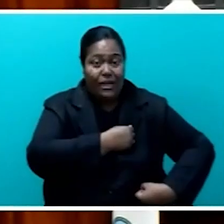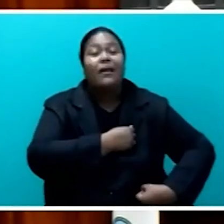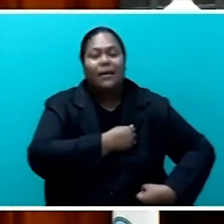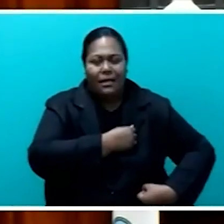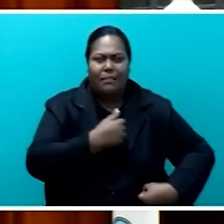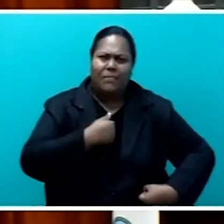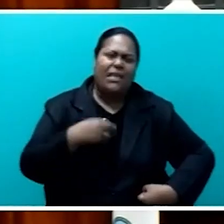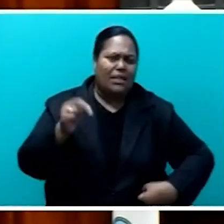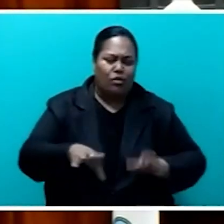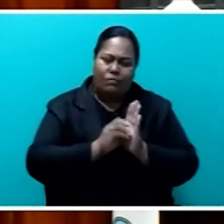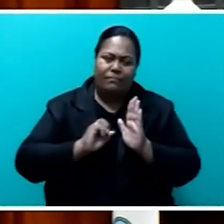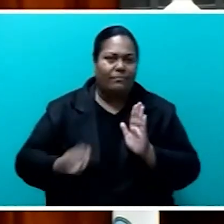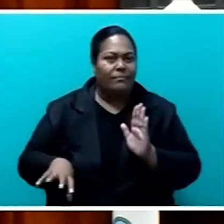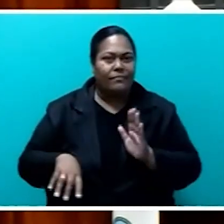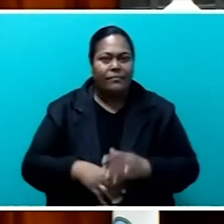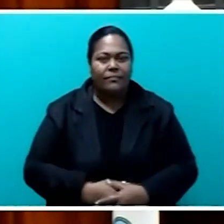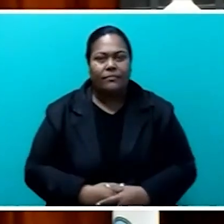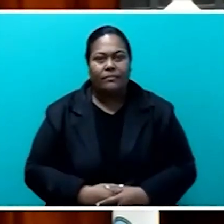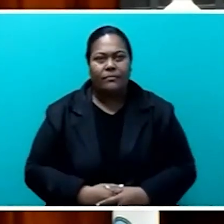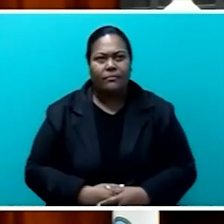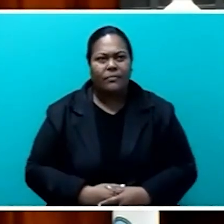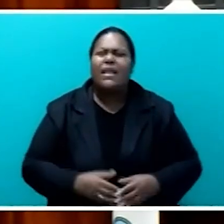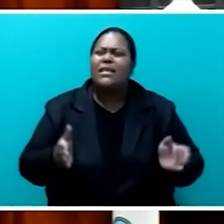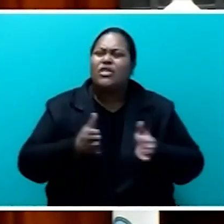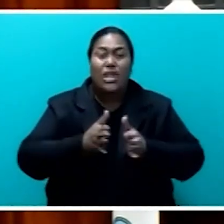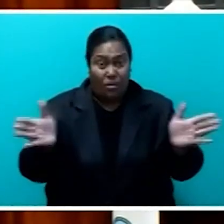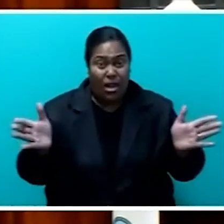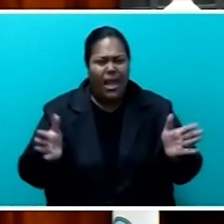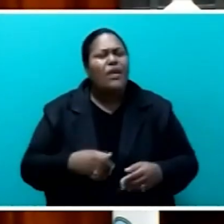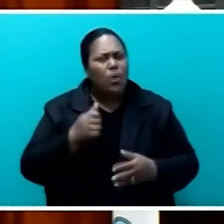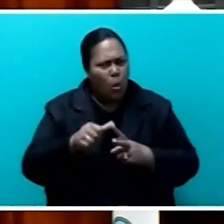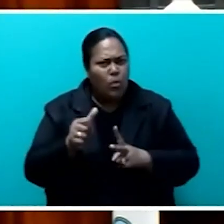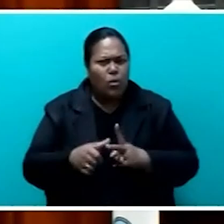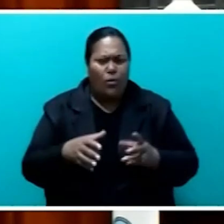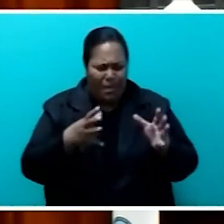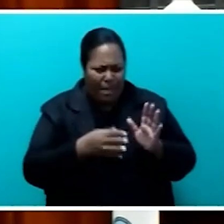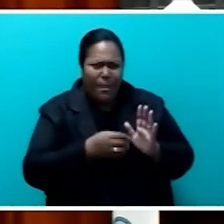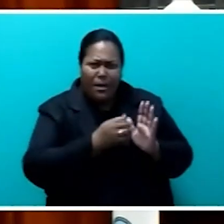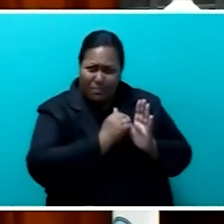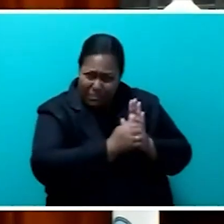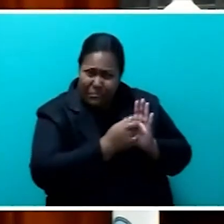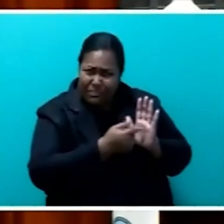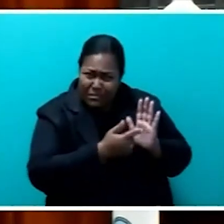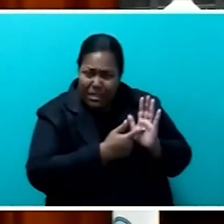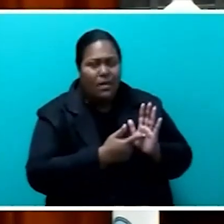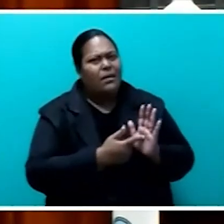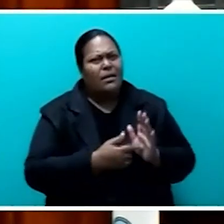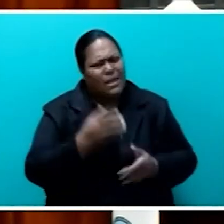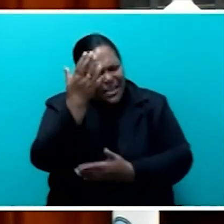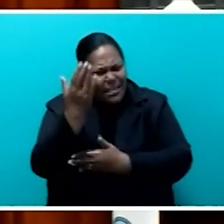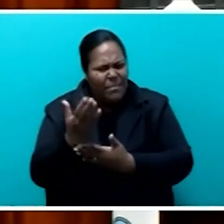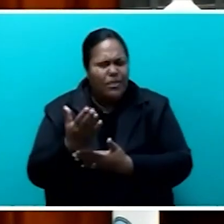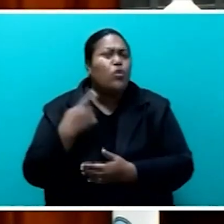is too broad. And a lot of our hope is dependent on the character and the good judgment of the head of